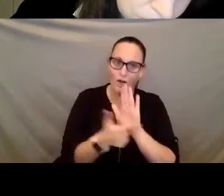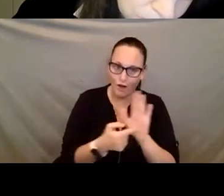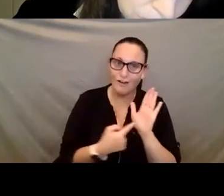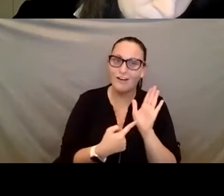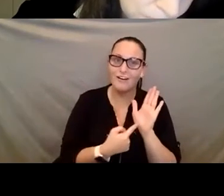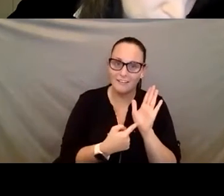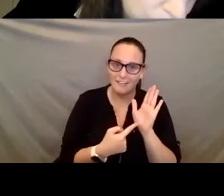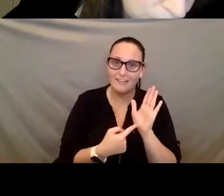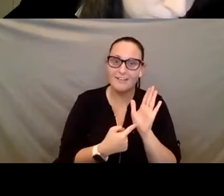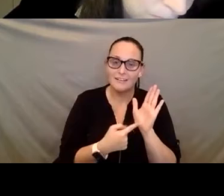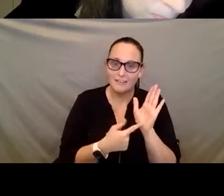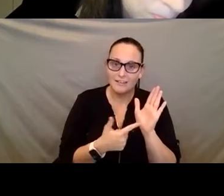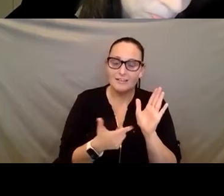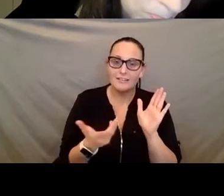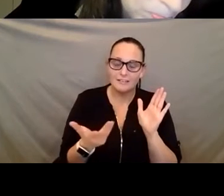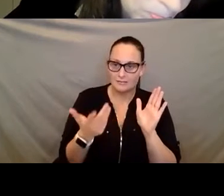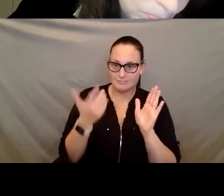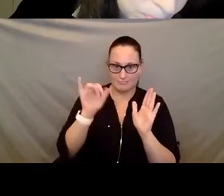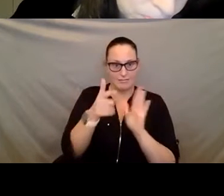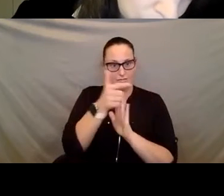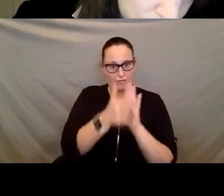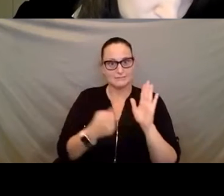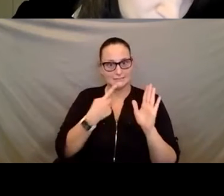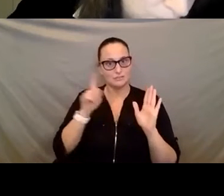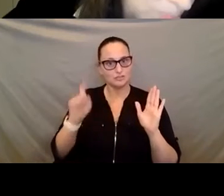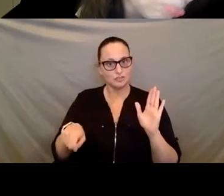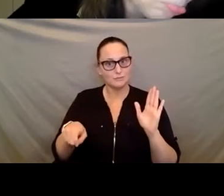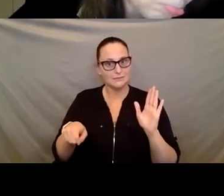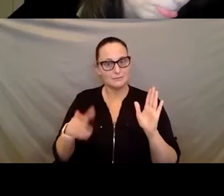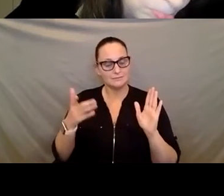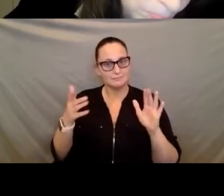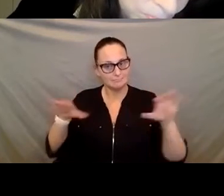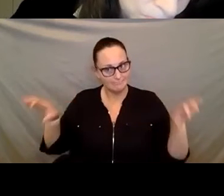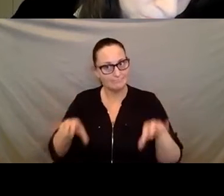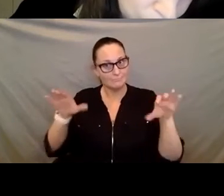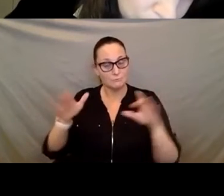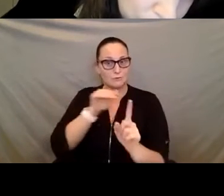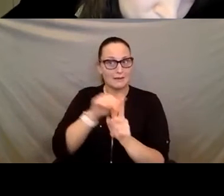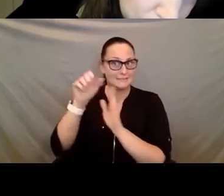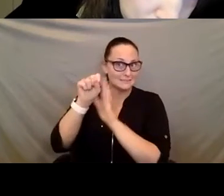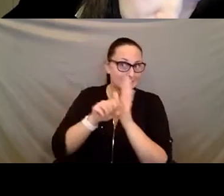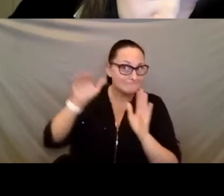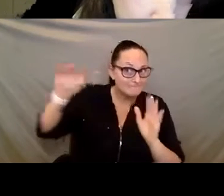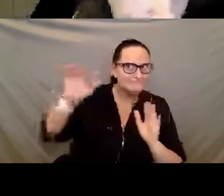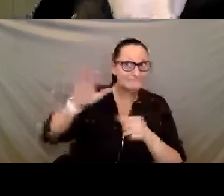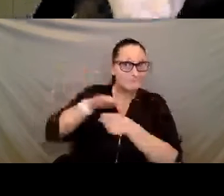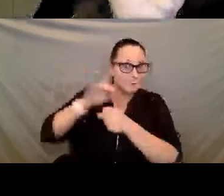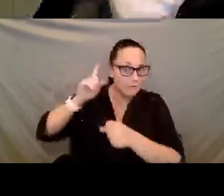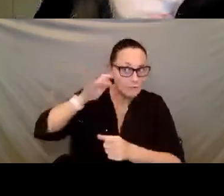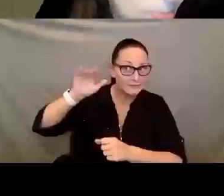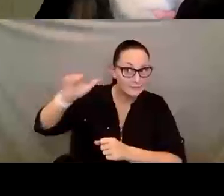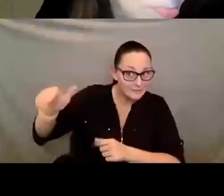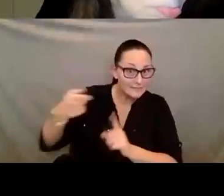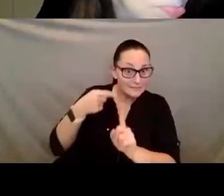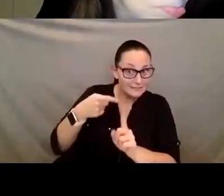is what the law says should be done. And reminding the state, reminding local governments, hey, this